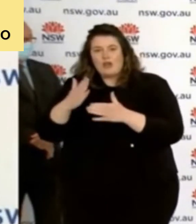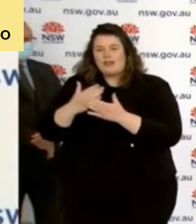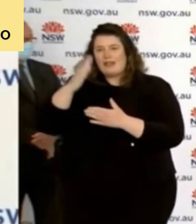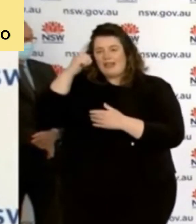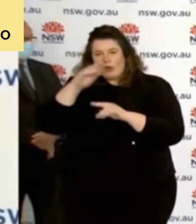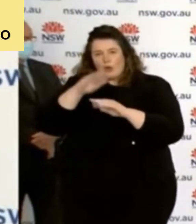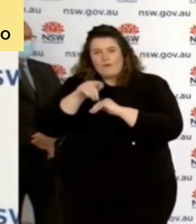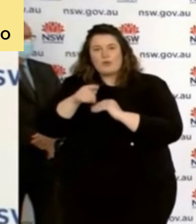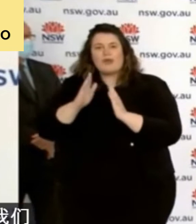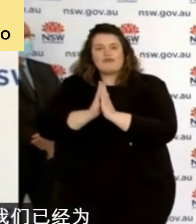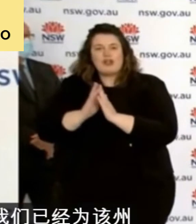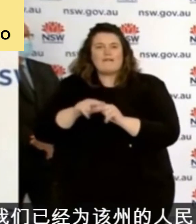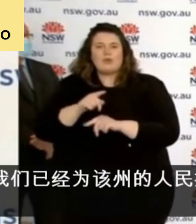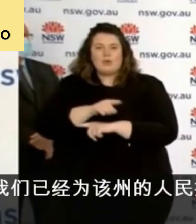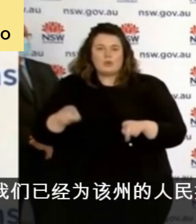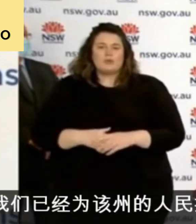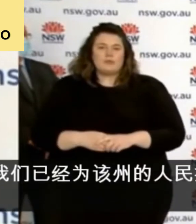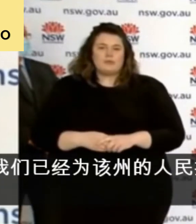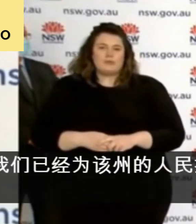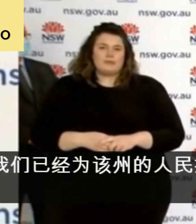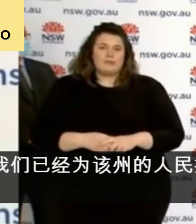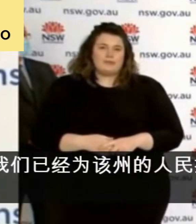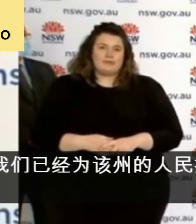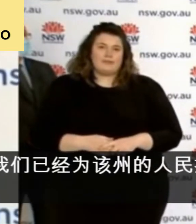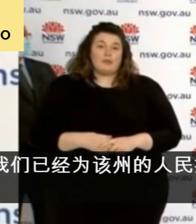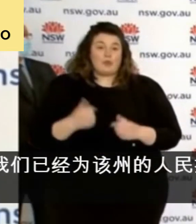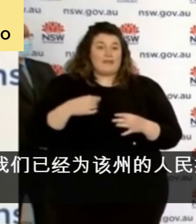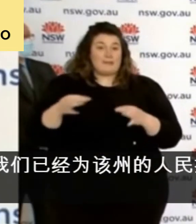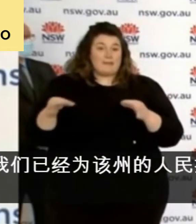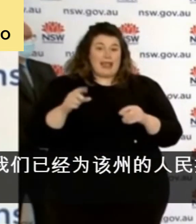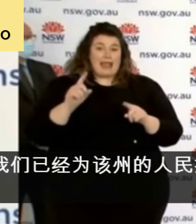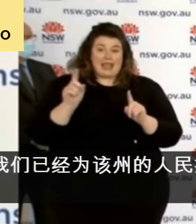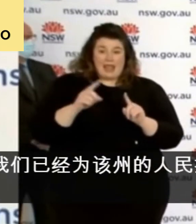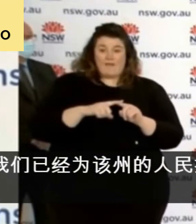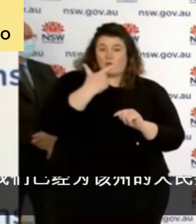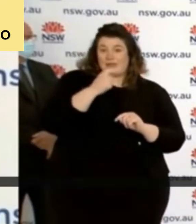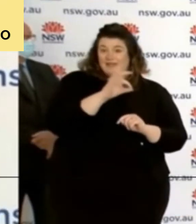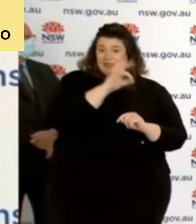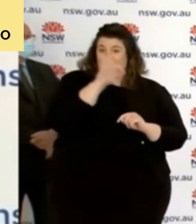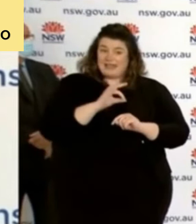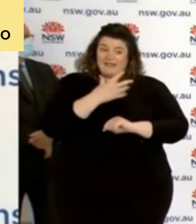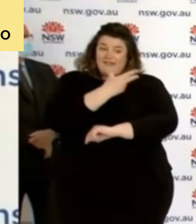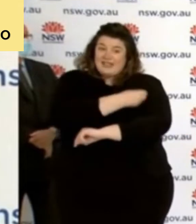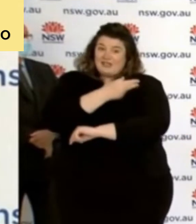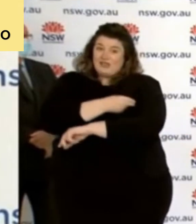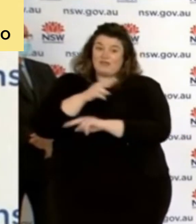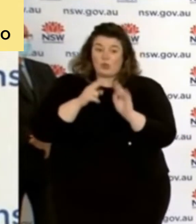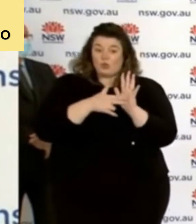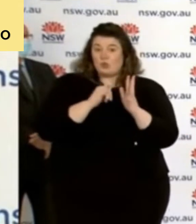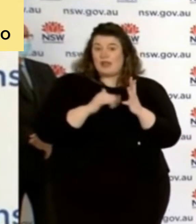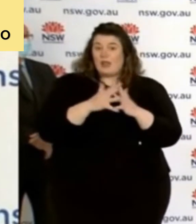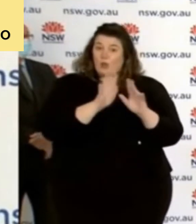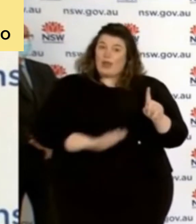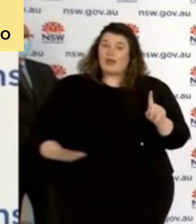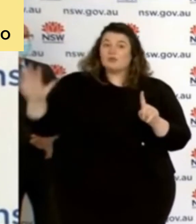prayers. Today, of course, we have launched the roadmap for 70% double vaccination for this state, for the people of New